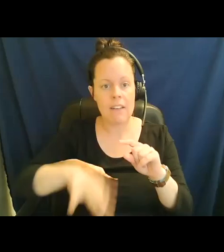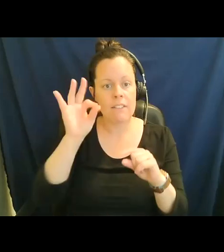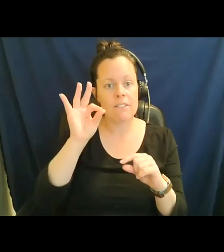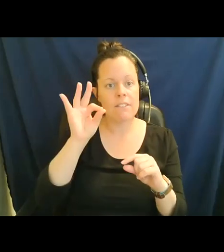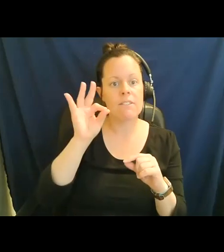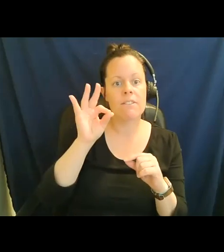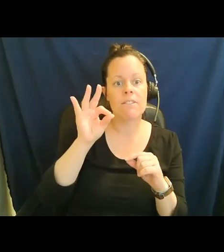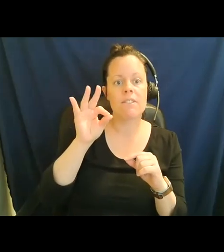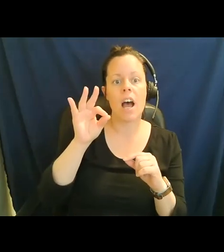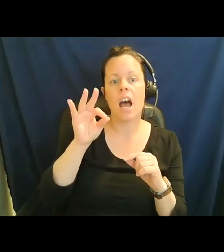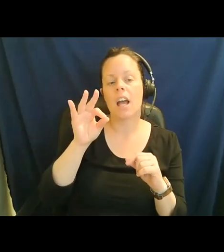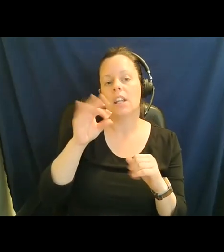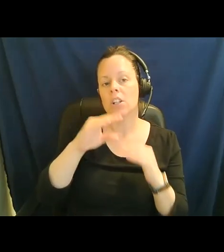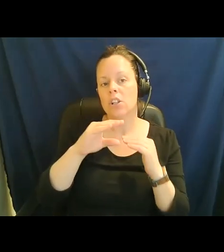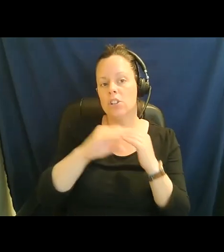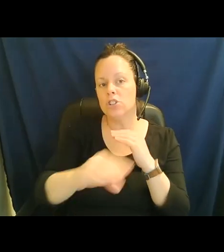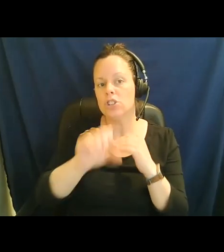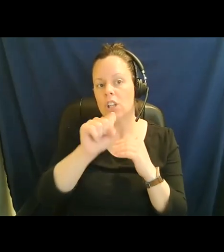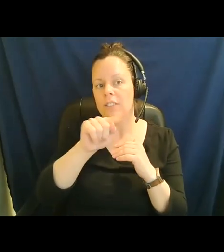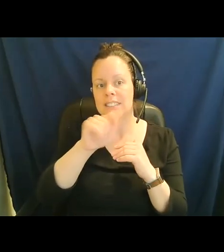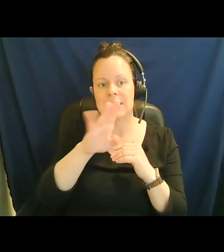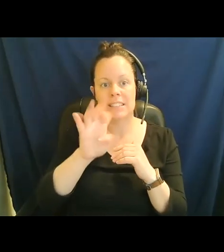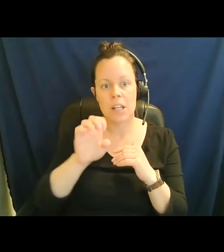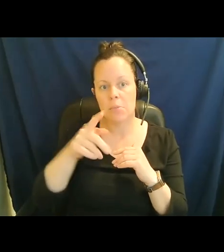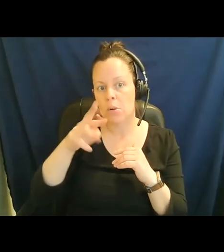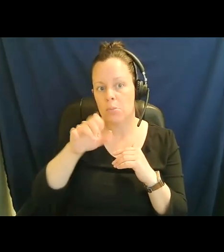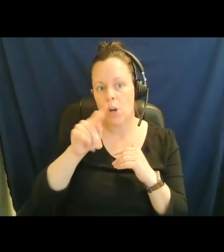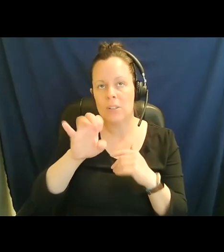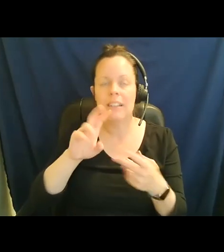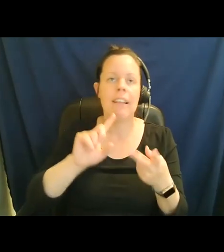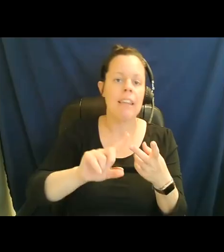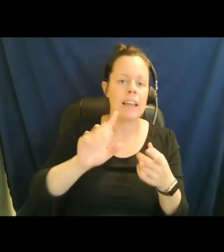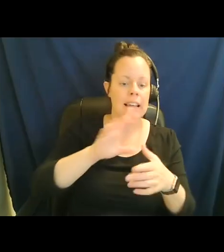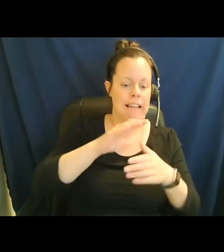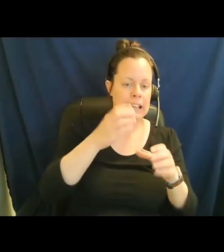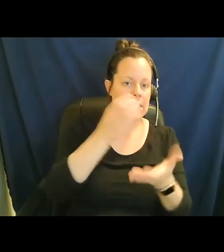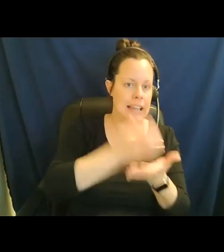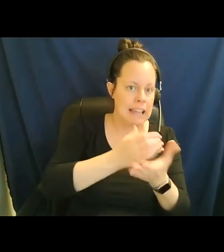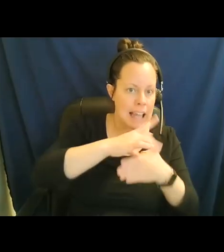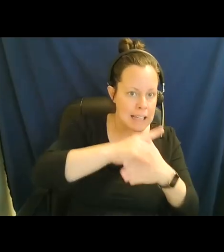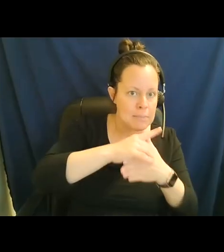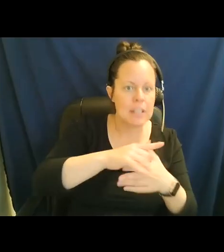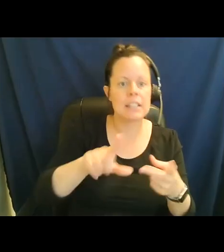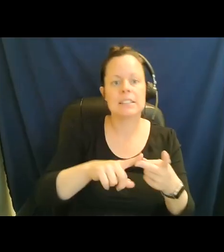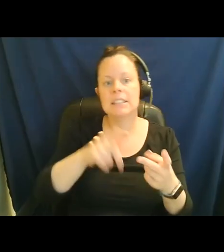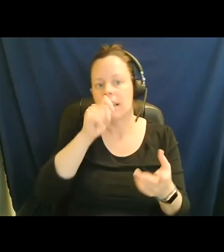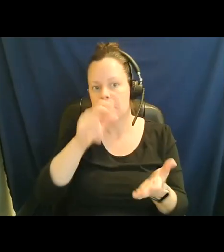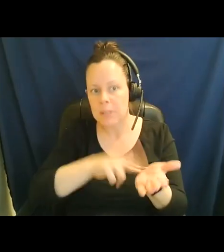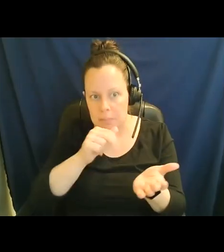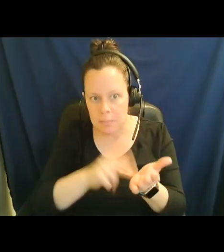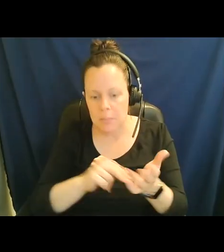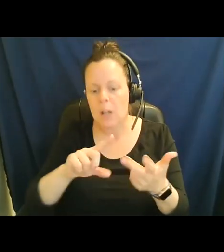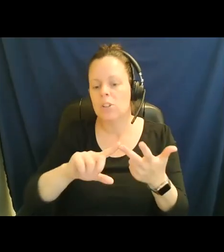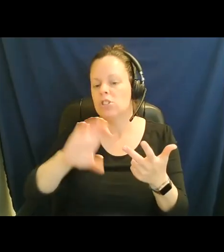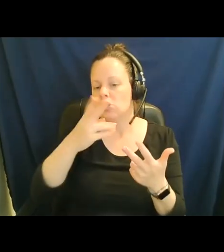protein anywhere. So canned meats, peanut butter, chili, and the like. And there are other products with